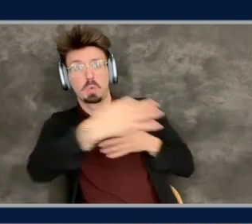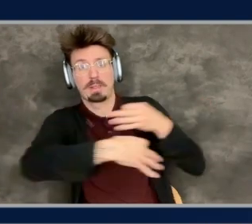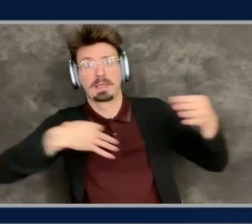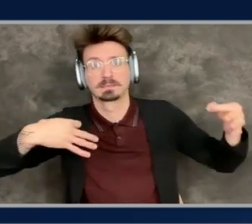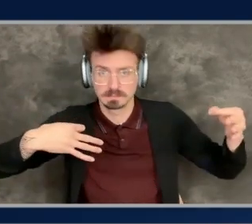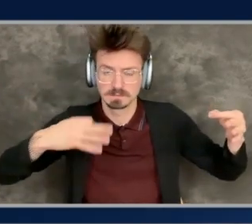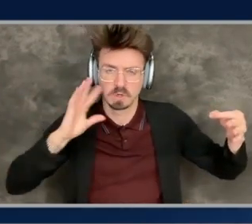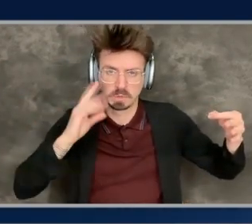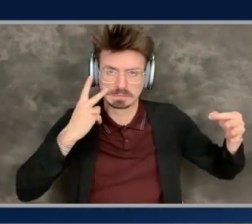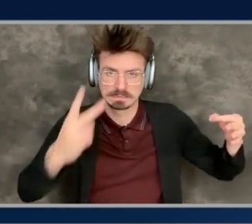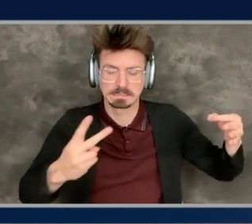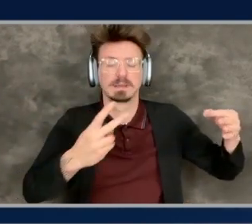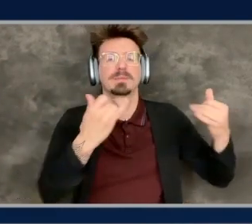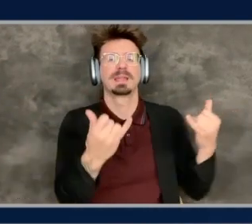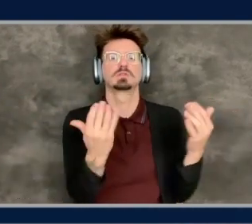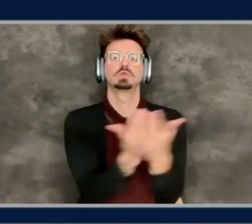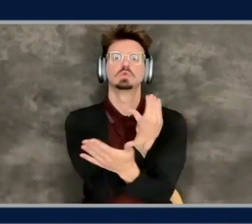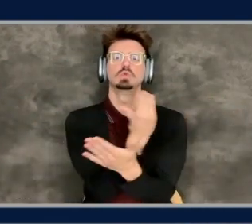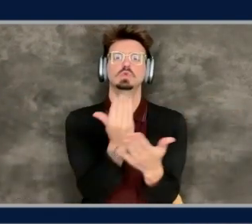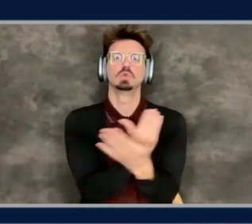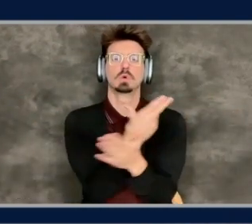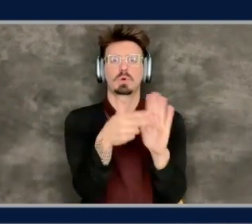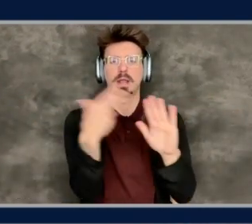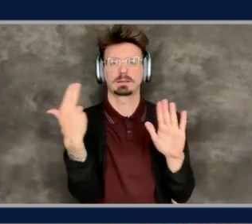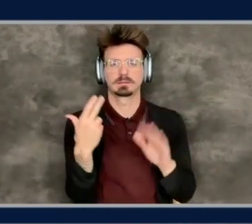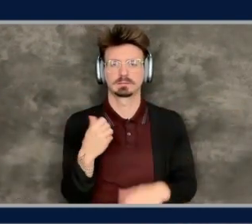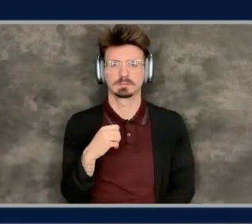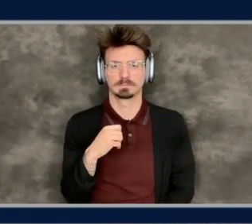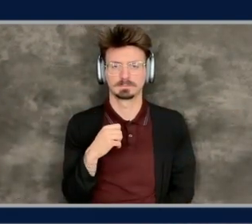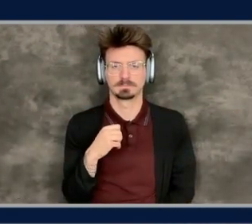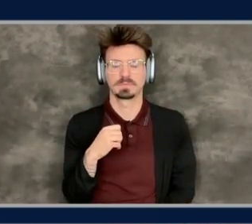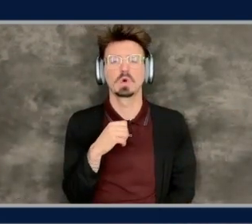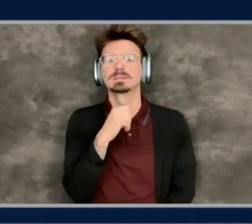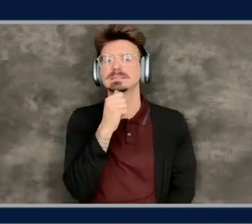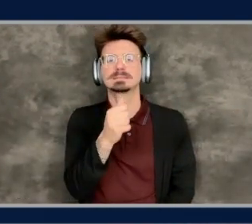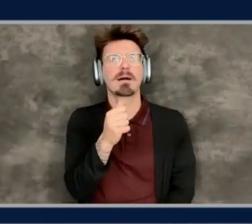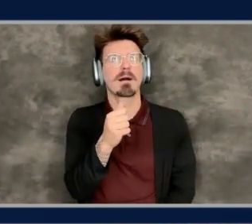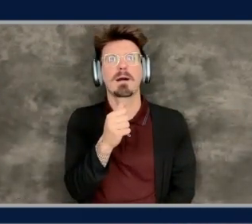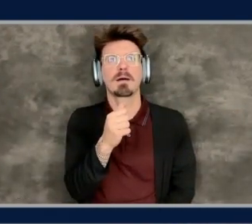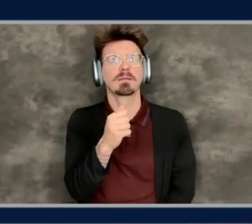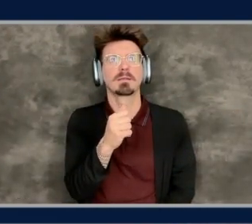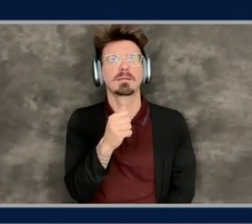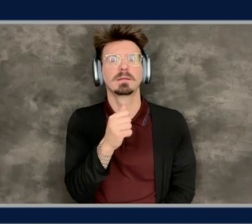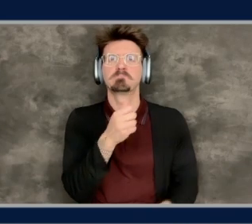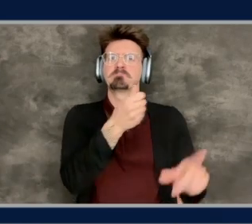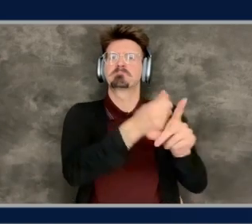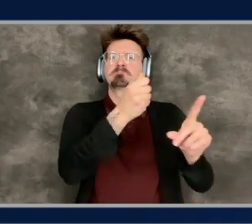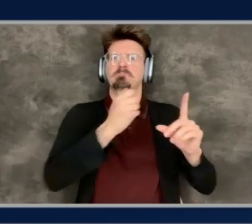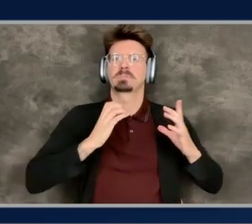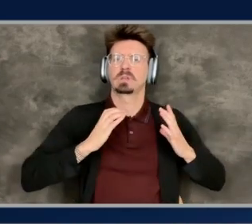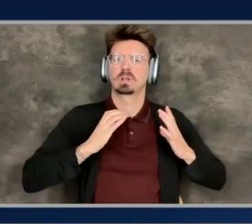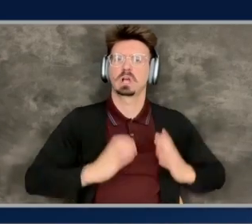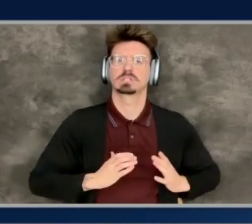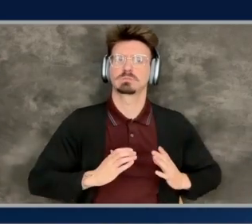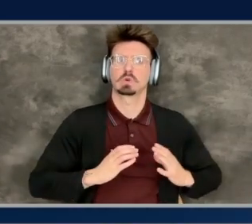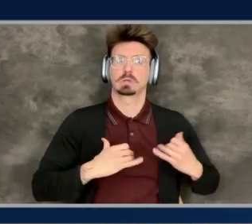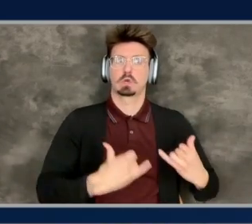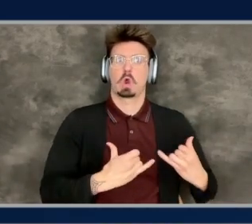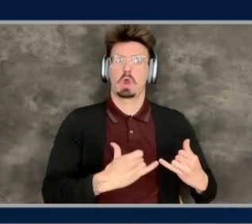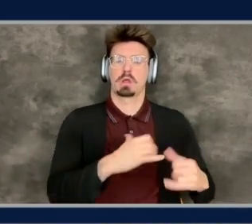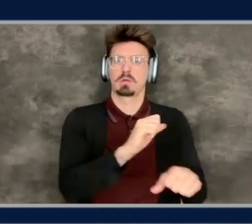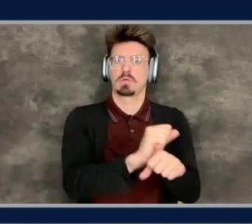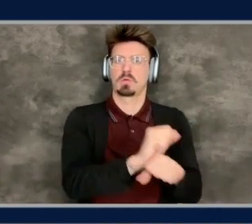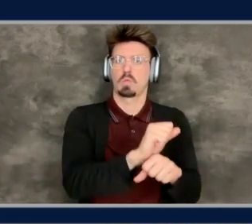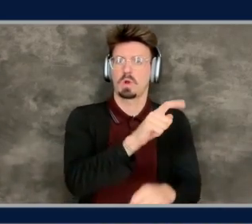new branch. So it is not exactly, you know, impacting the customer's existing workflow. Right. It's not there until not you there. Add yeah. it in.